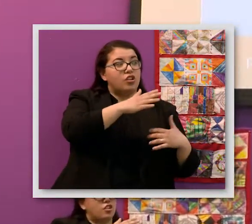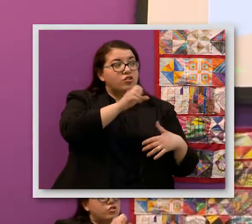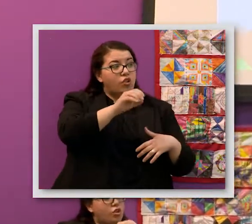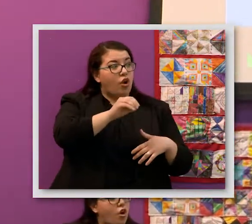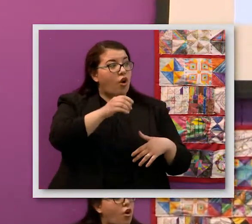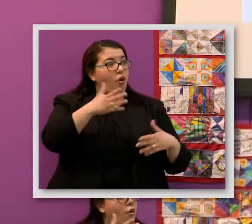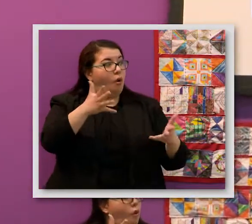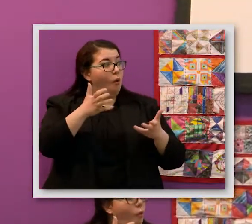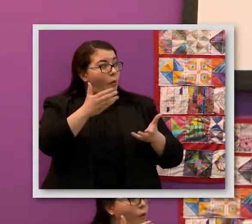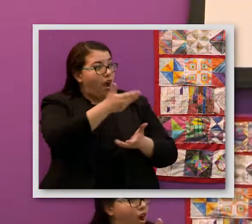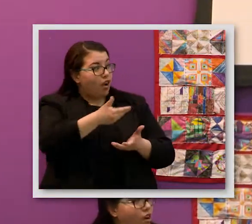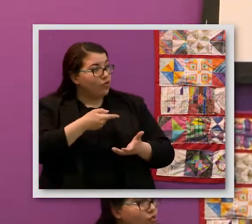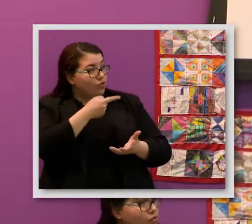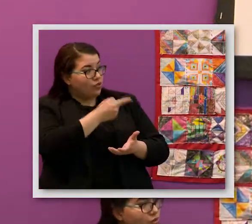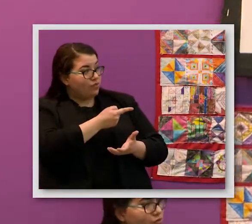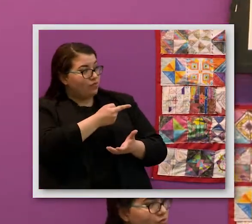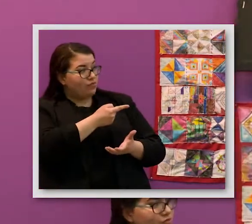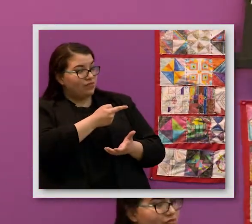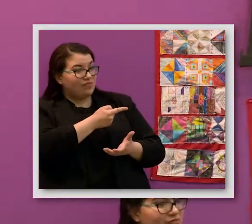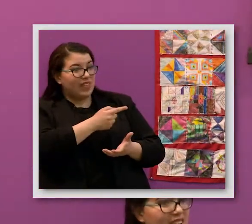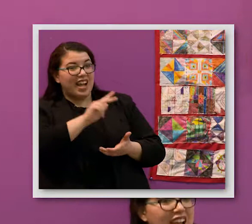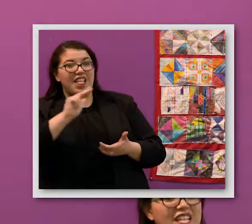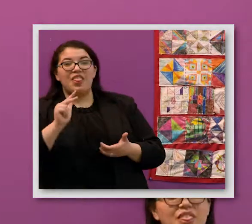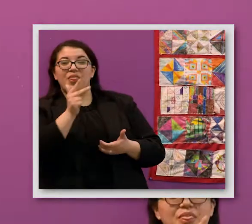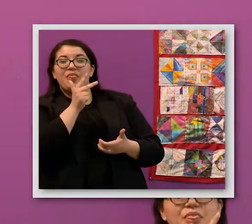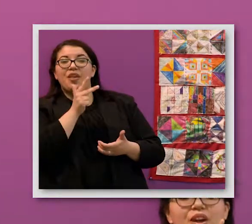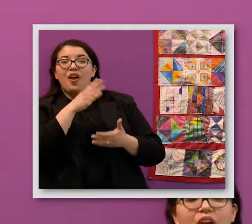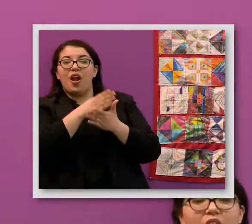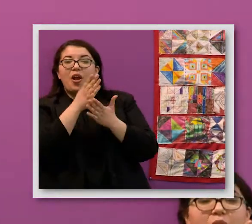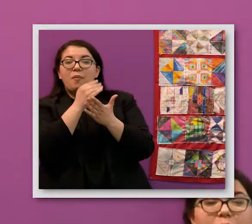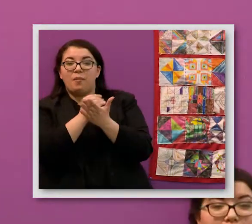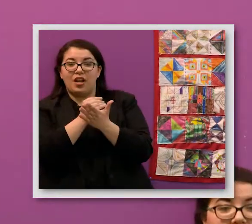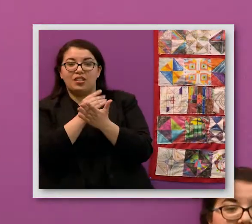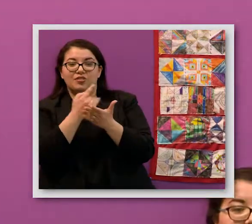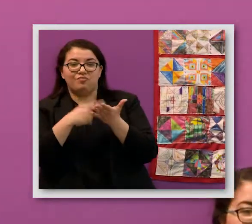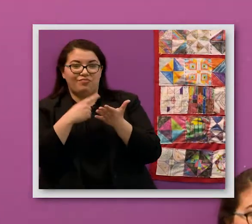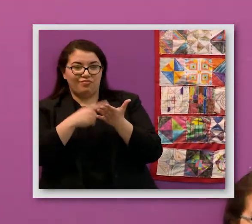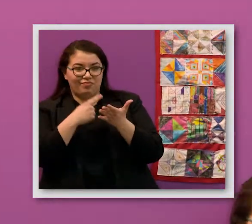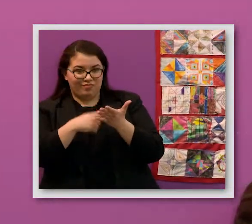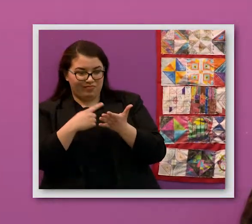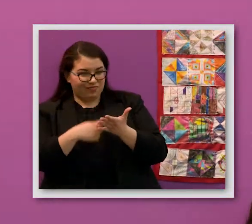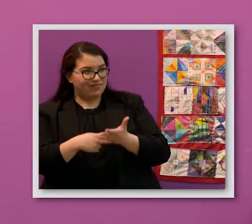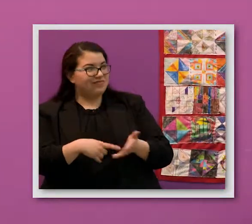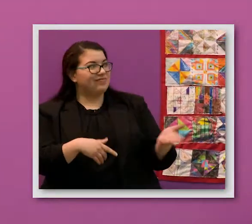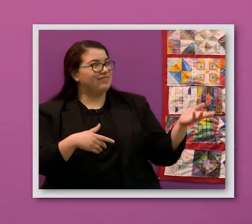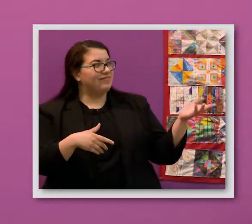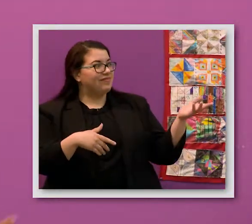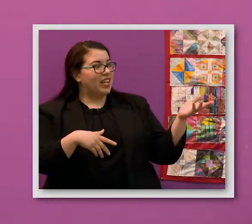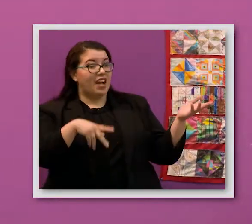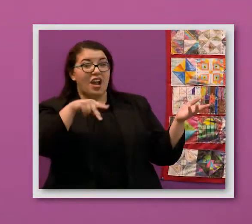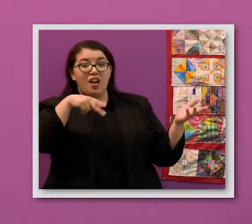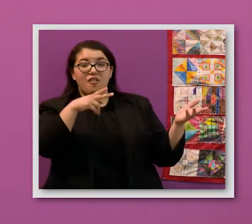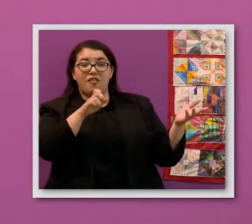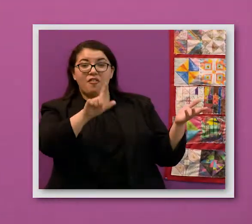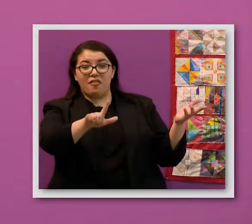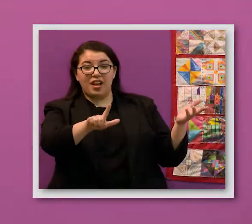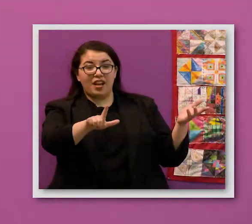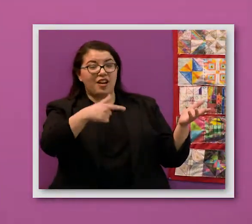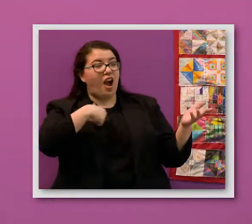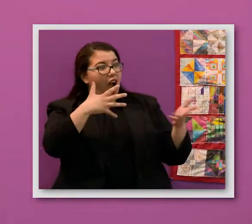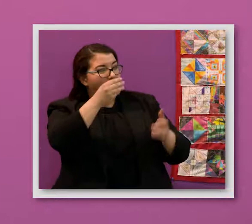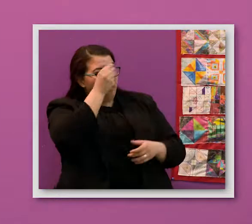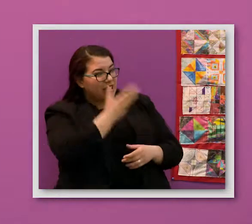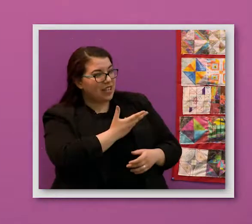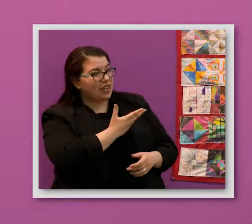here, I want to introduce him to our third budget engagement forum. Now, we'll tell Phil, I didn't get to tell you